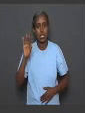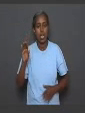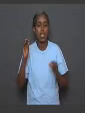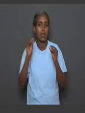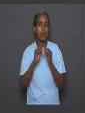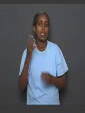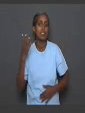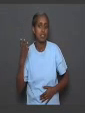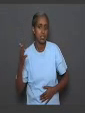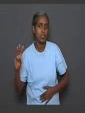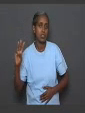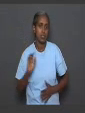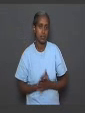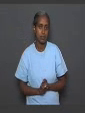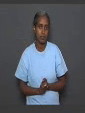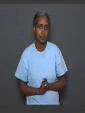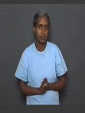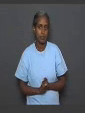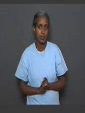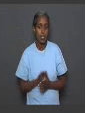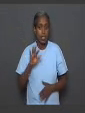equals 9 plus 16.